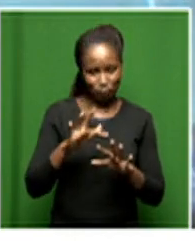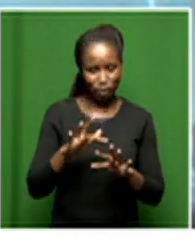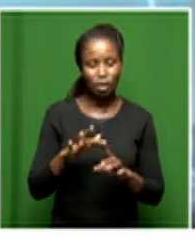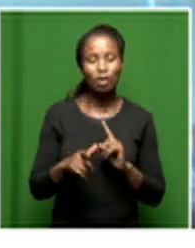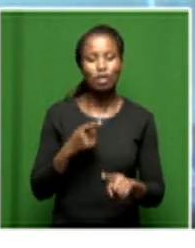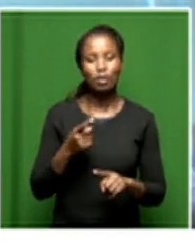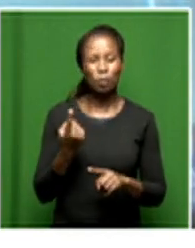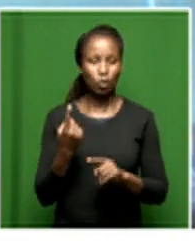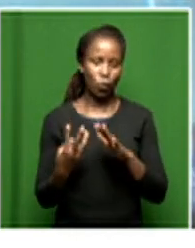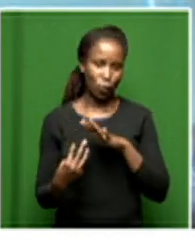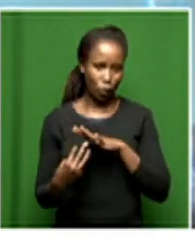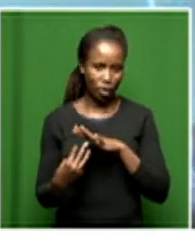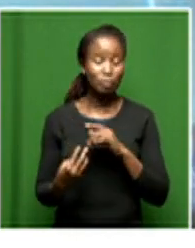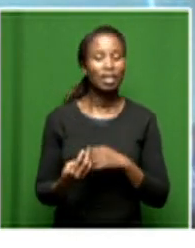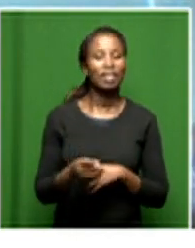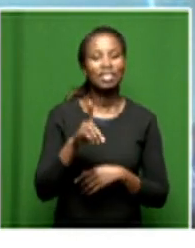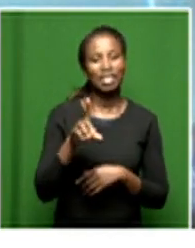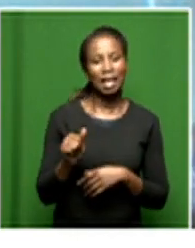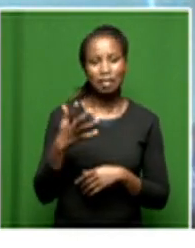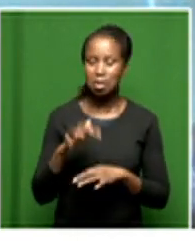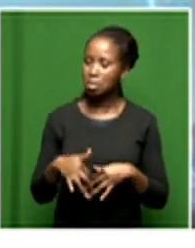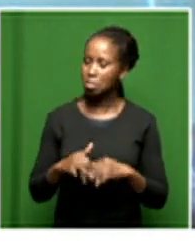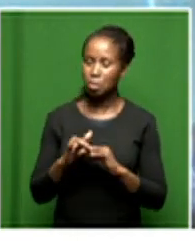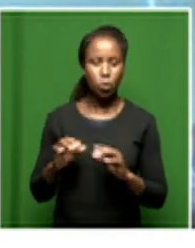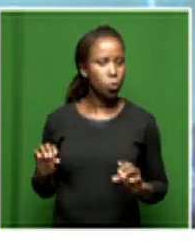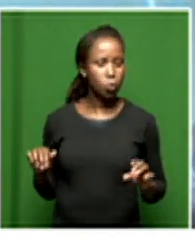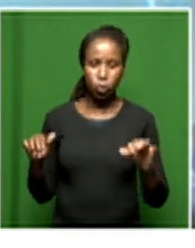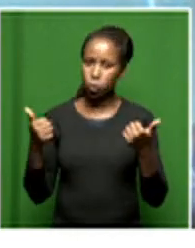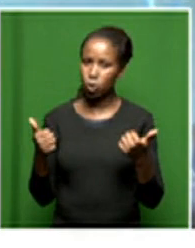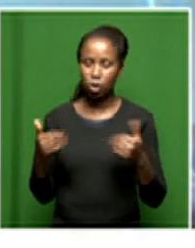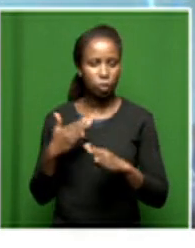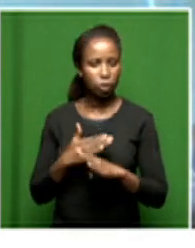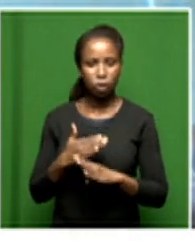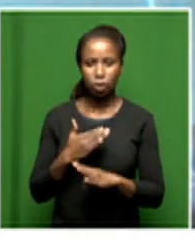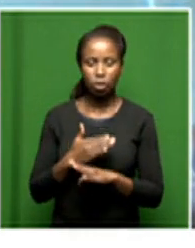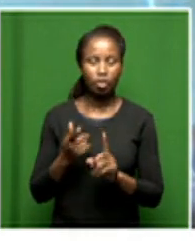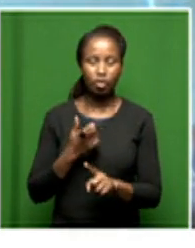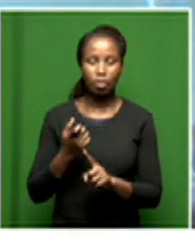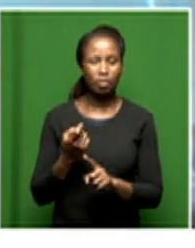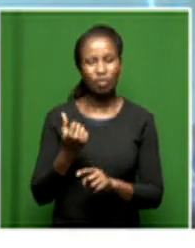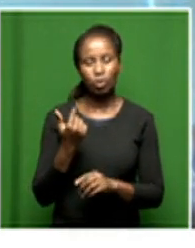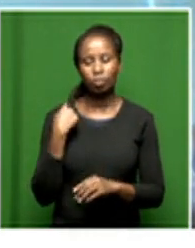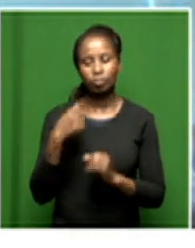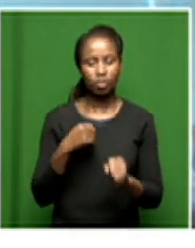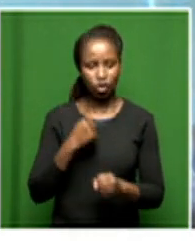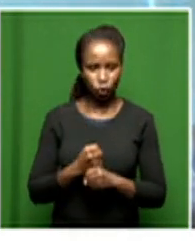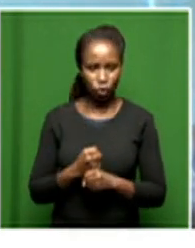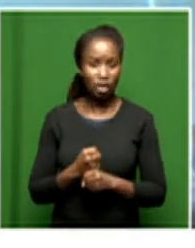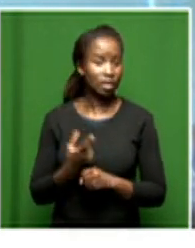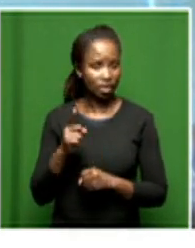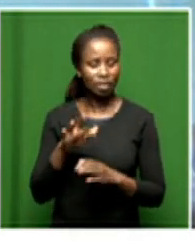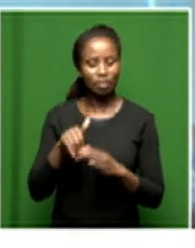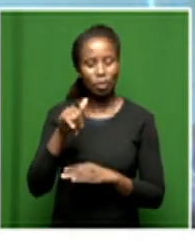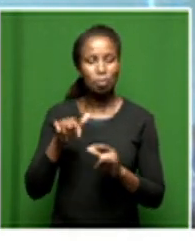for the DA. The DA built a very successful coalition over the last few years, of which coloured voters in our